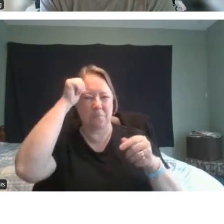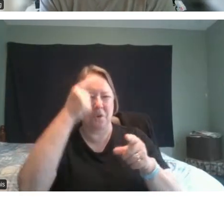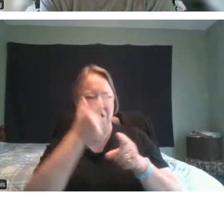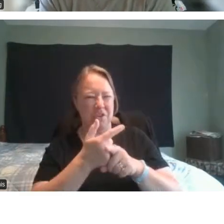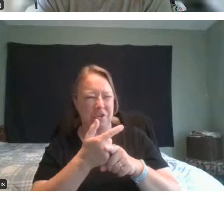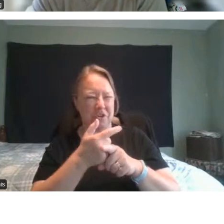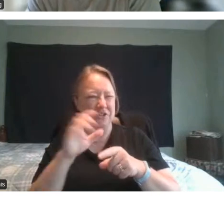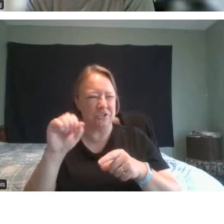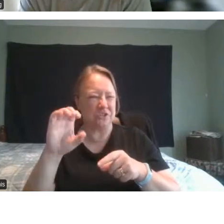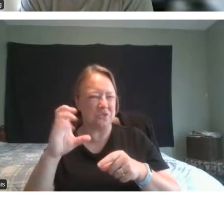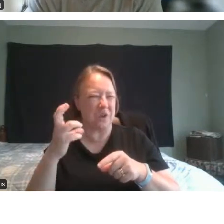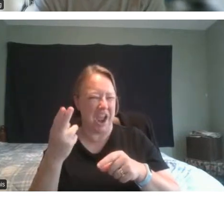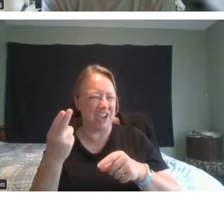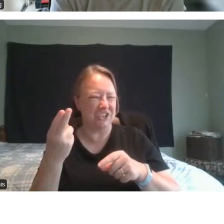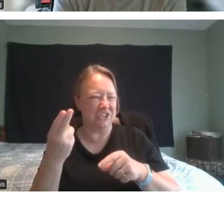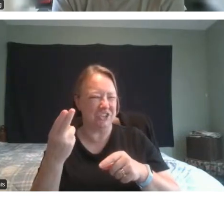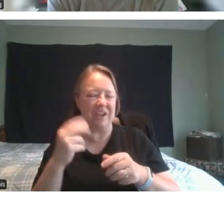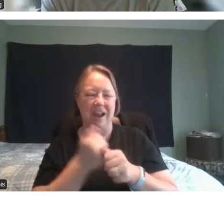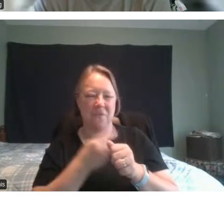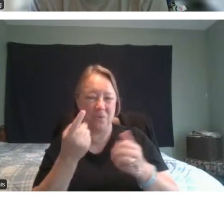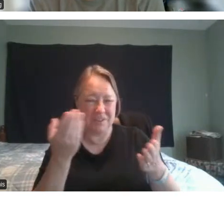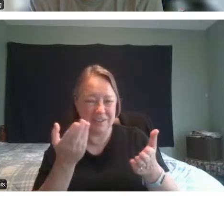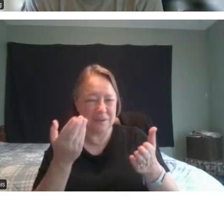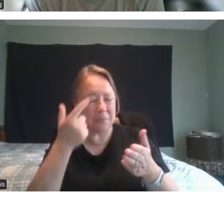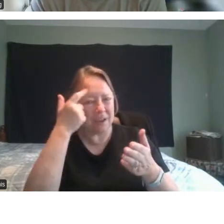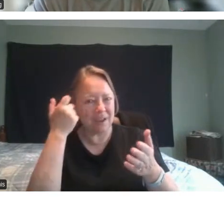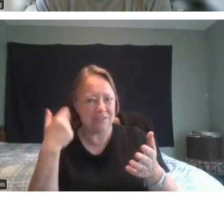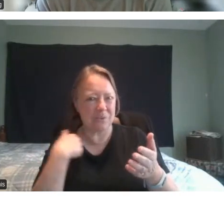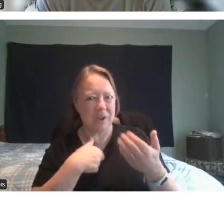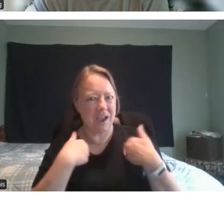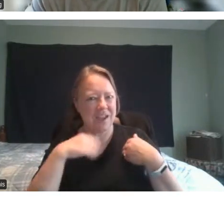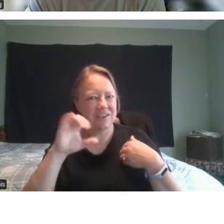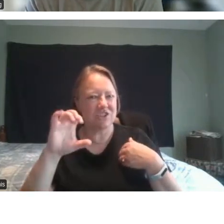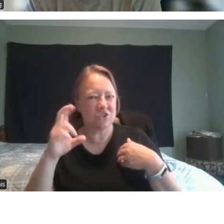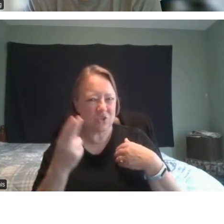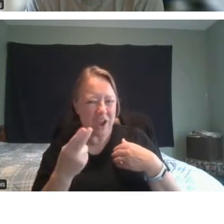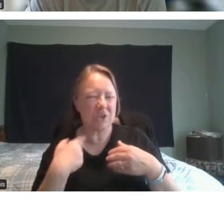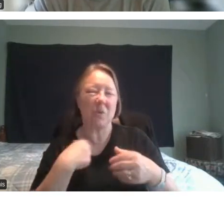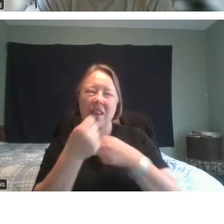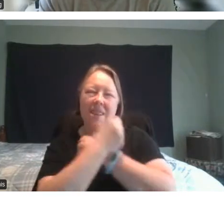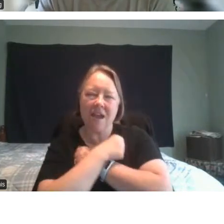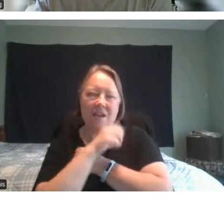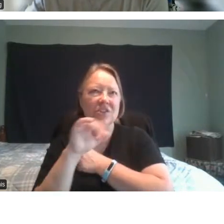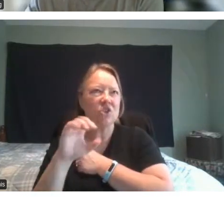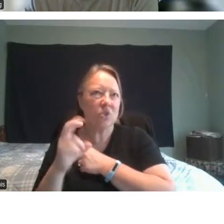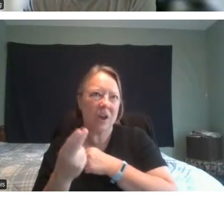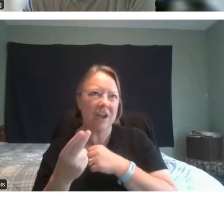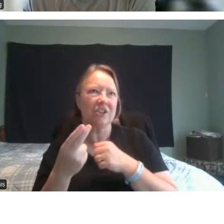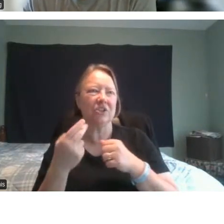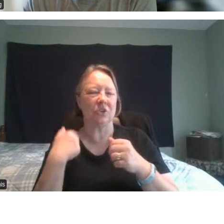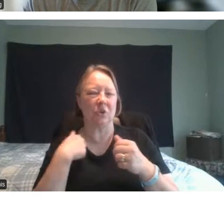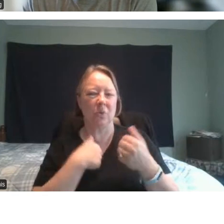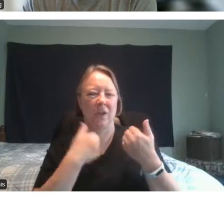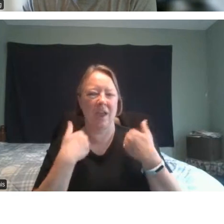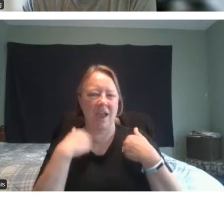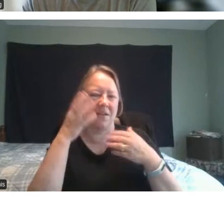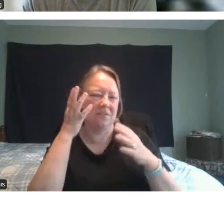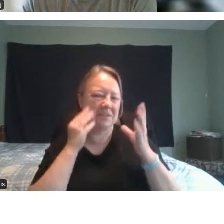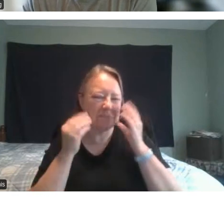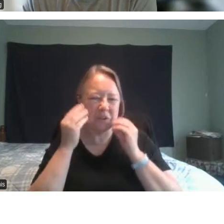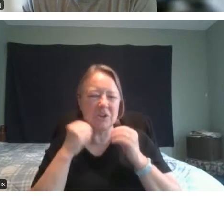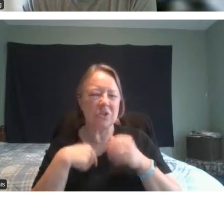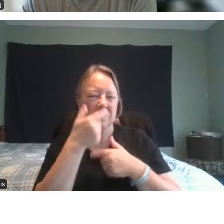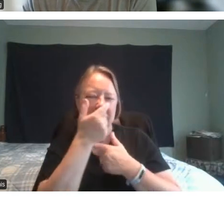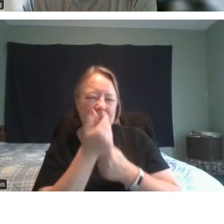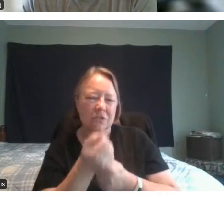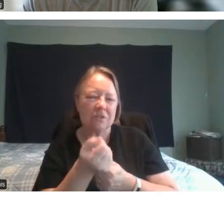right? And everybody's here also because, we are Scratchers. We love Scratch. We have some experience or